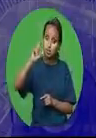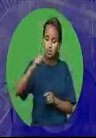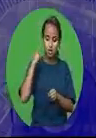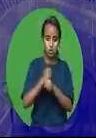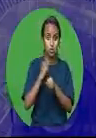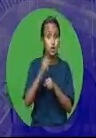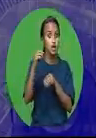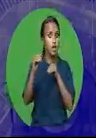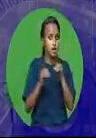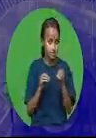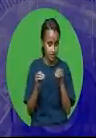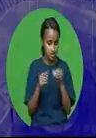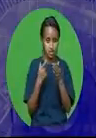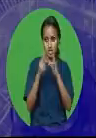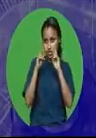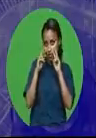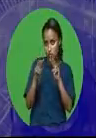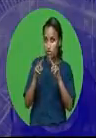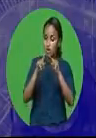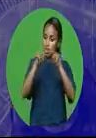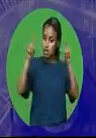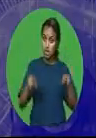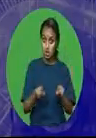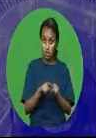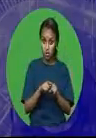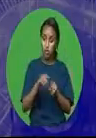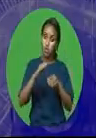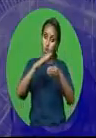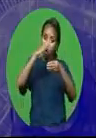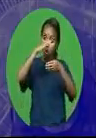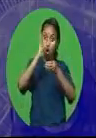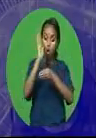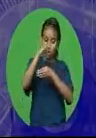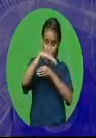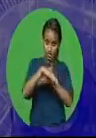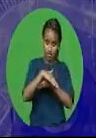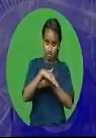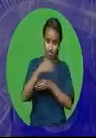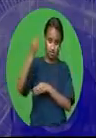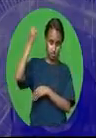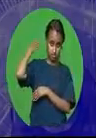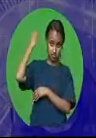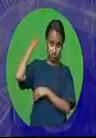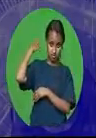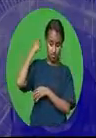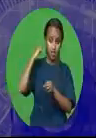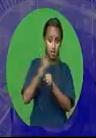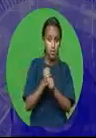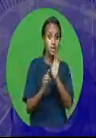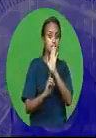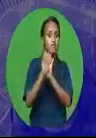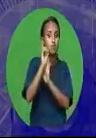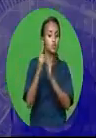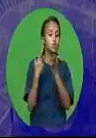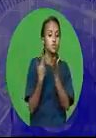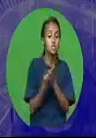activity. The views of a rectangular oblique prism are given on the screen. Make the development